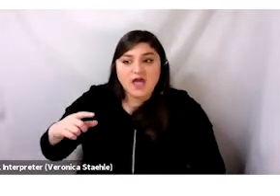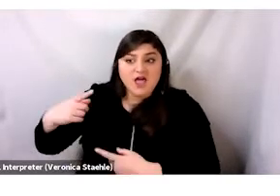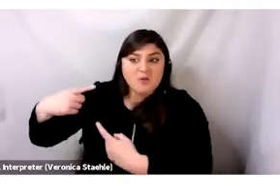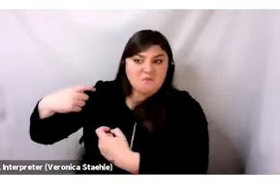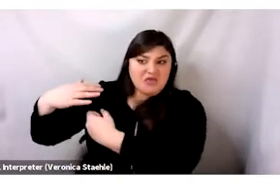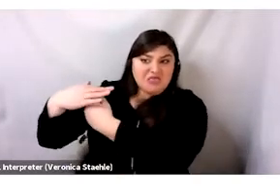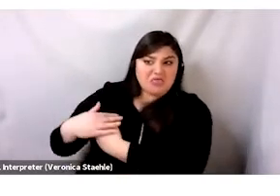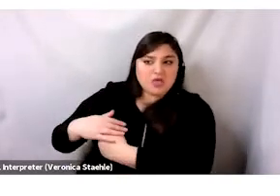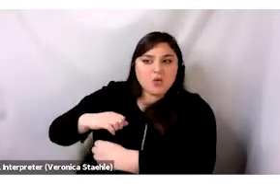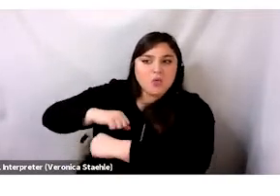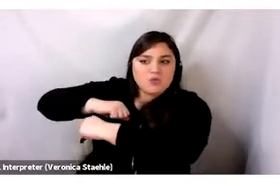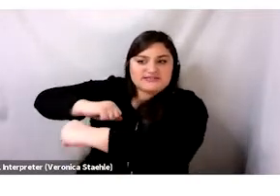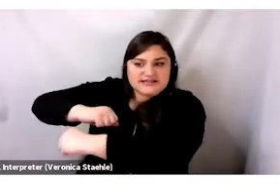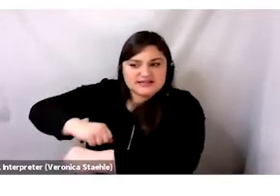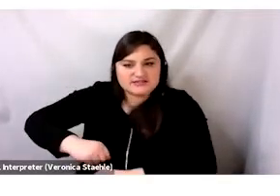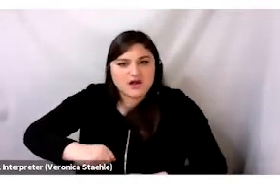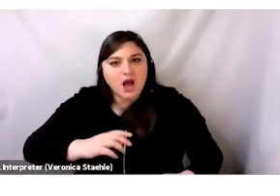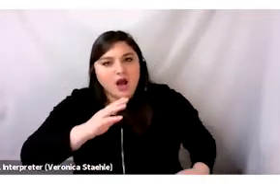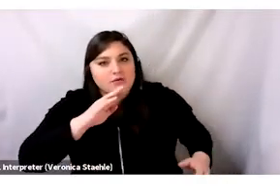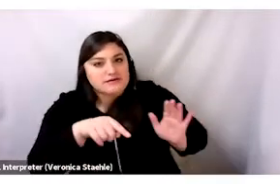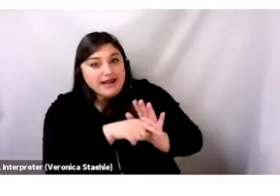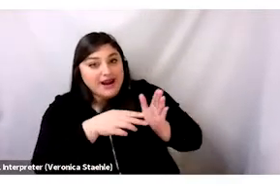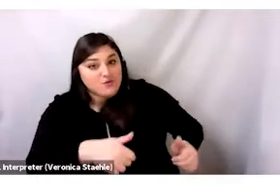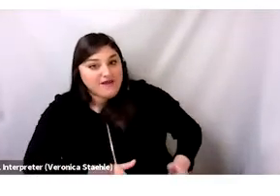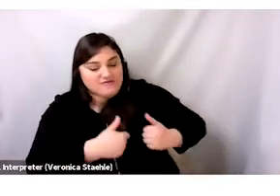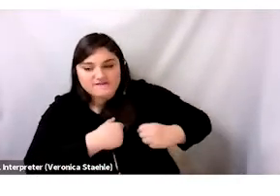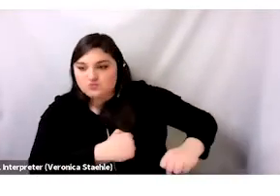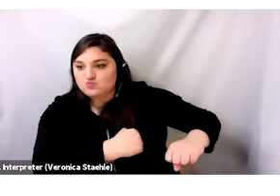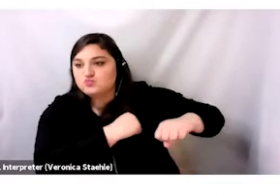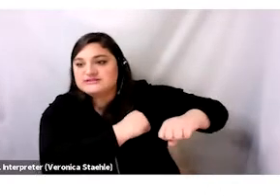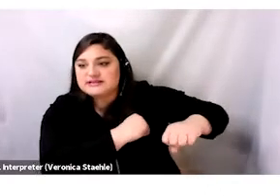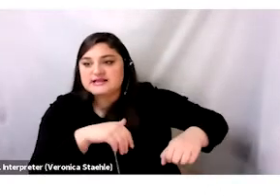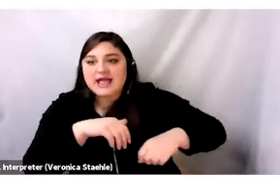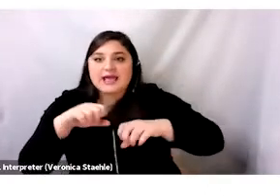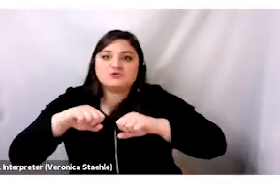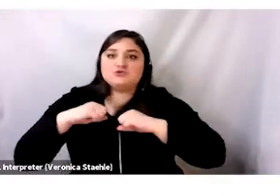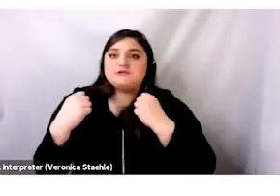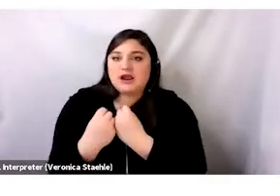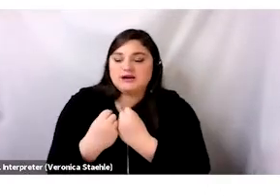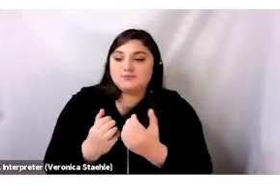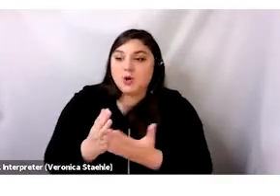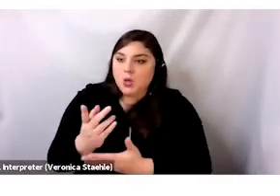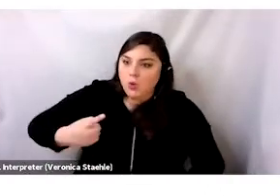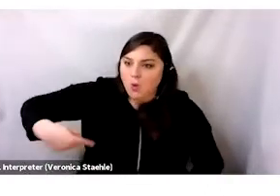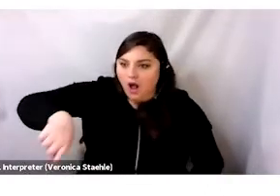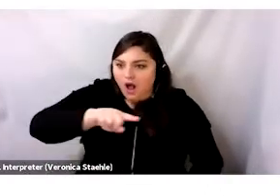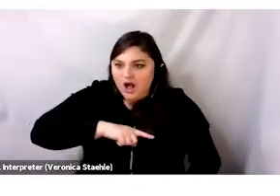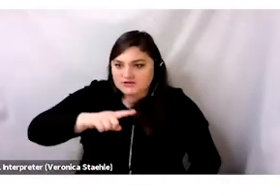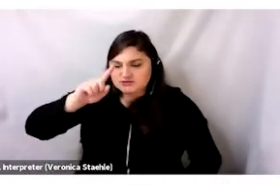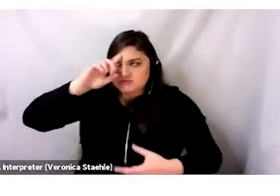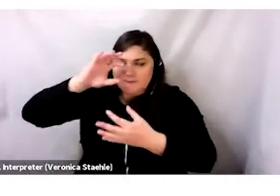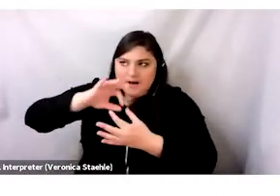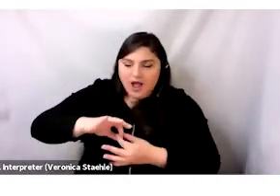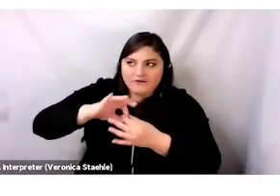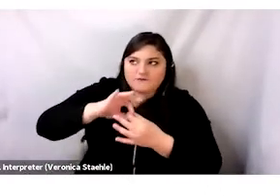ways of living that are prevalent in our society. Mindfulness is to protect ourselves and